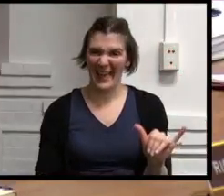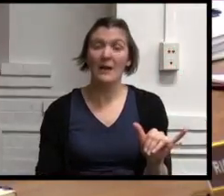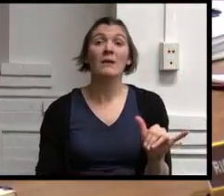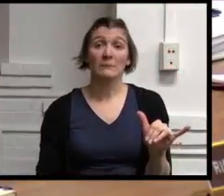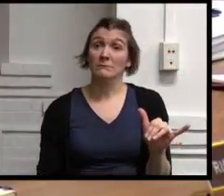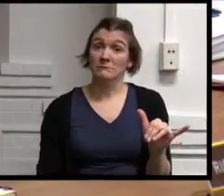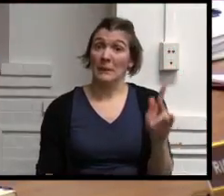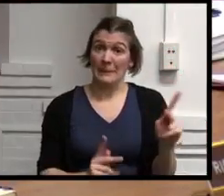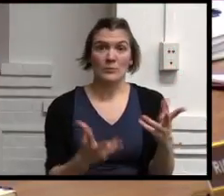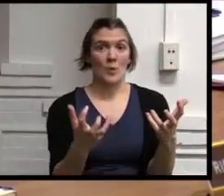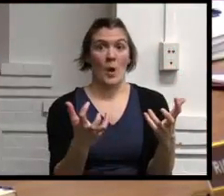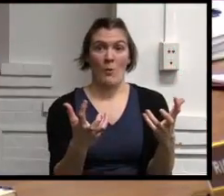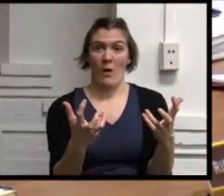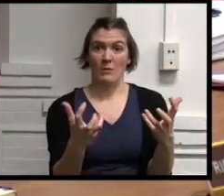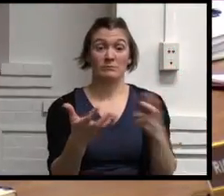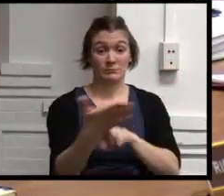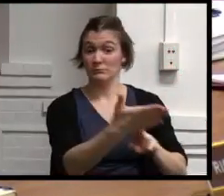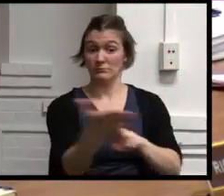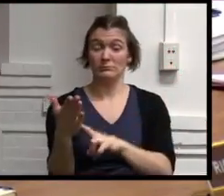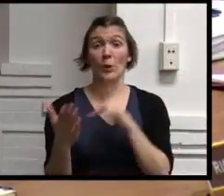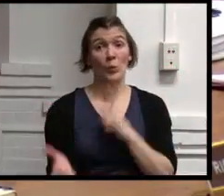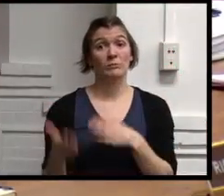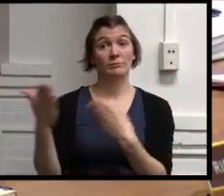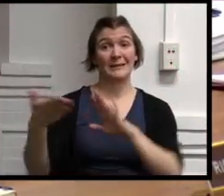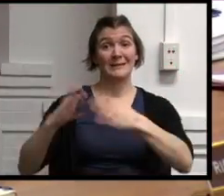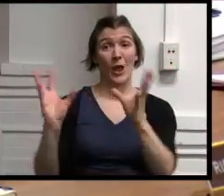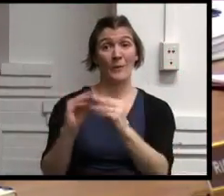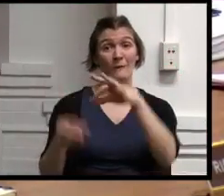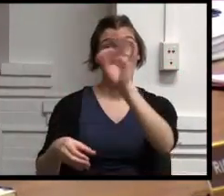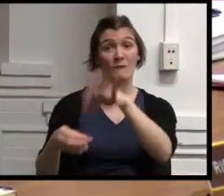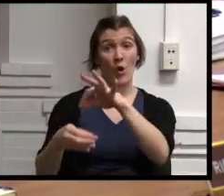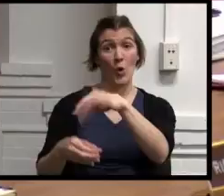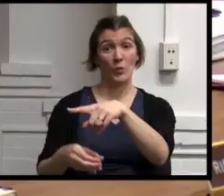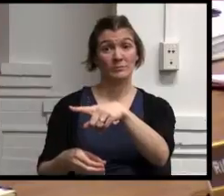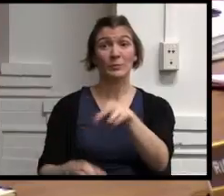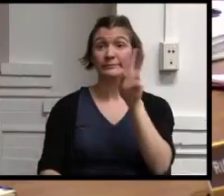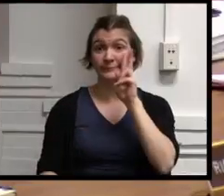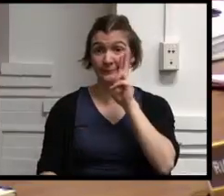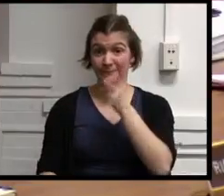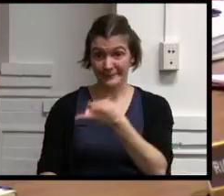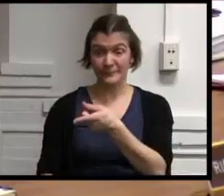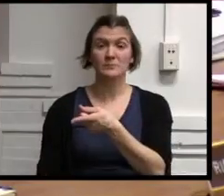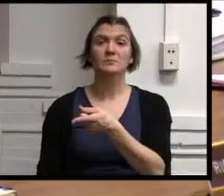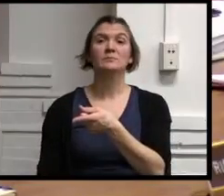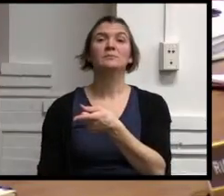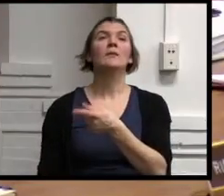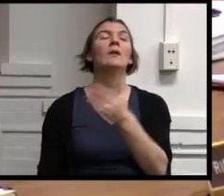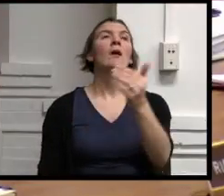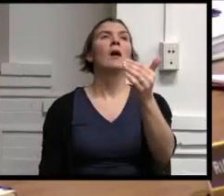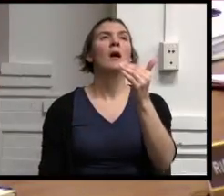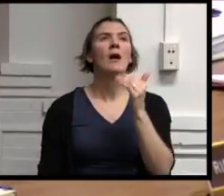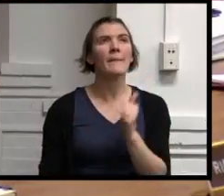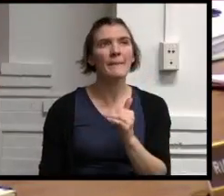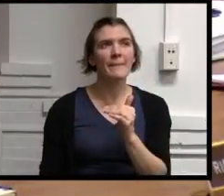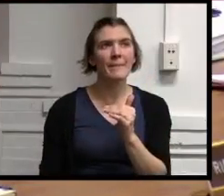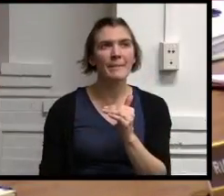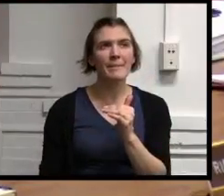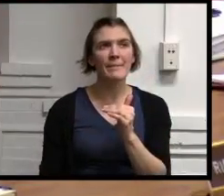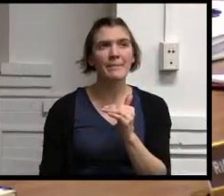have enough signatures that they will be on, well, at least it'll come to us and we'll see it on the warning.